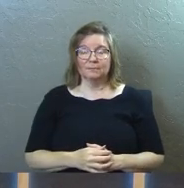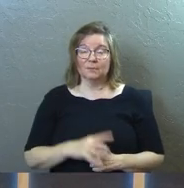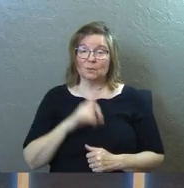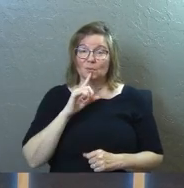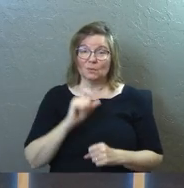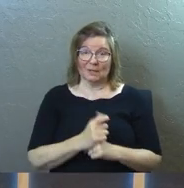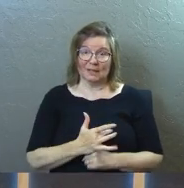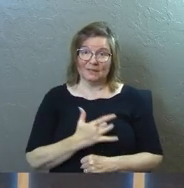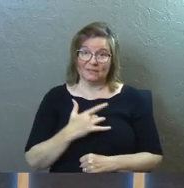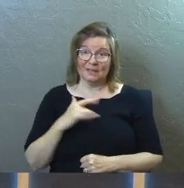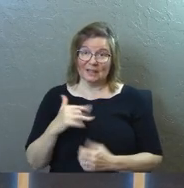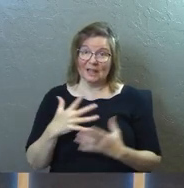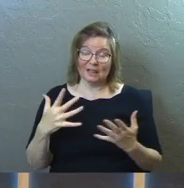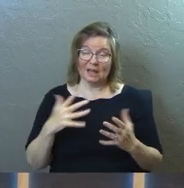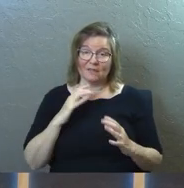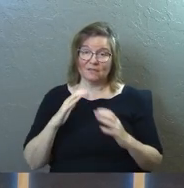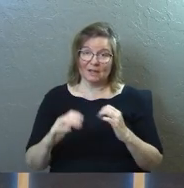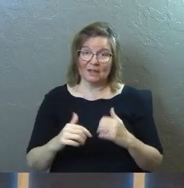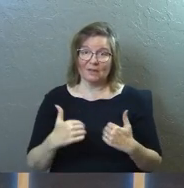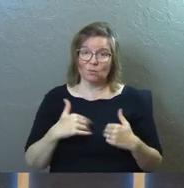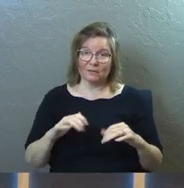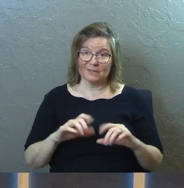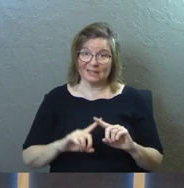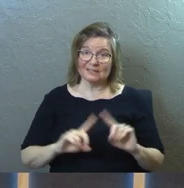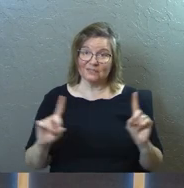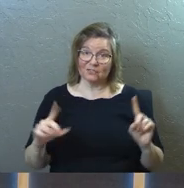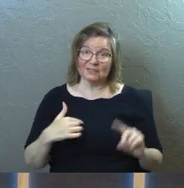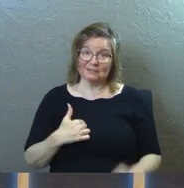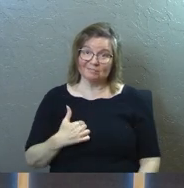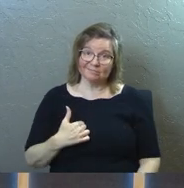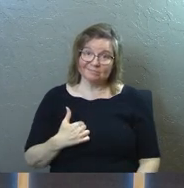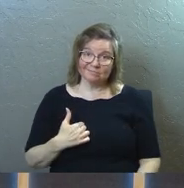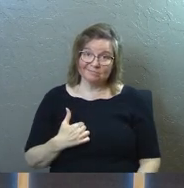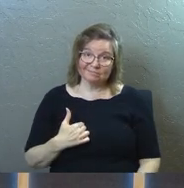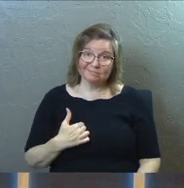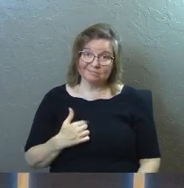Amen. Really feeling that. A lot of conversations I would have done different.